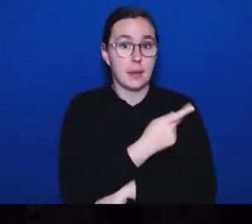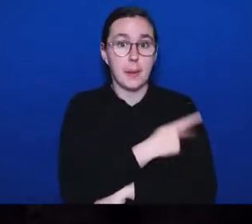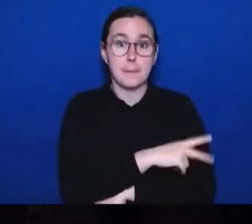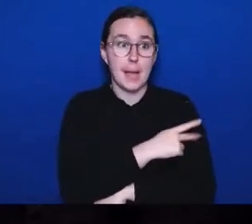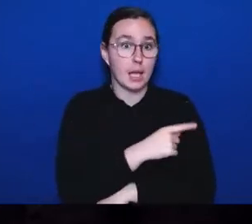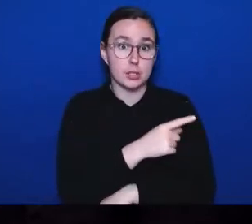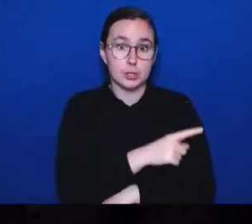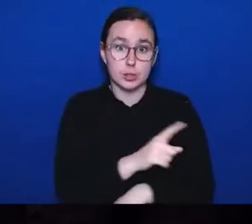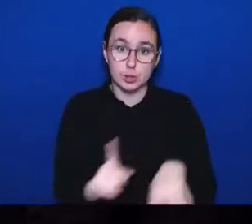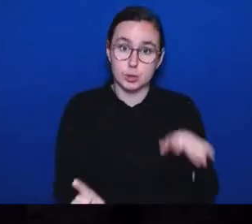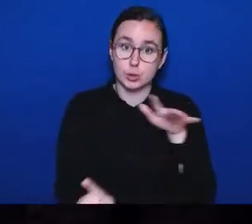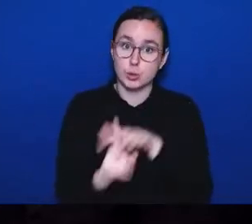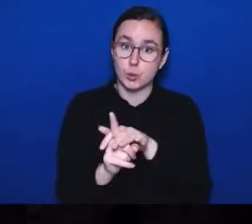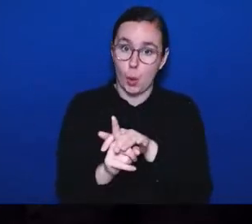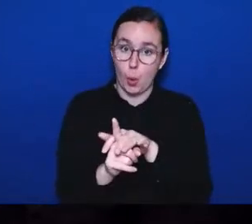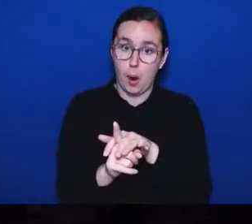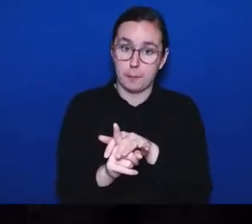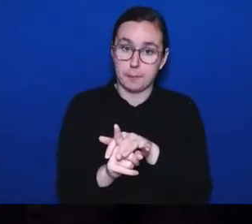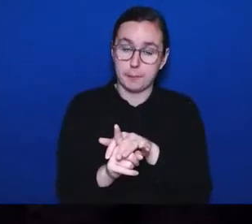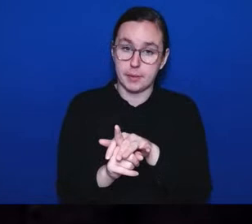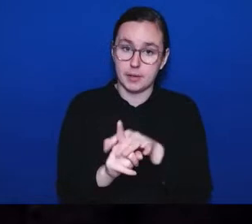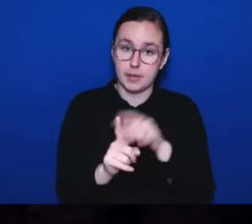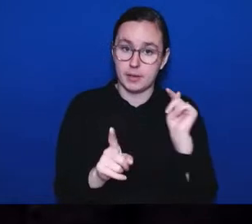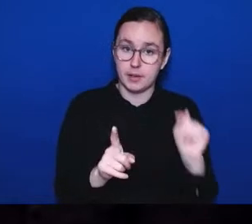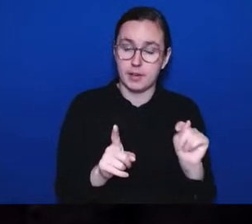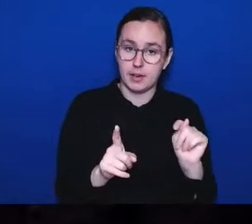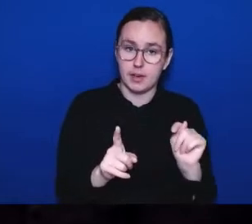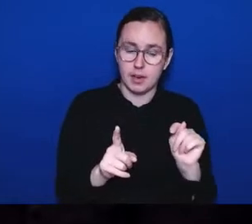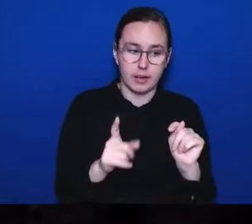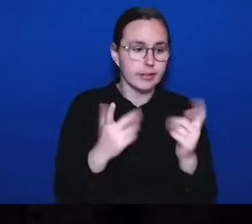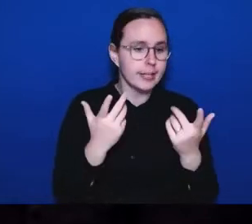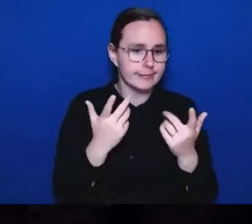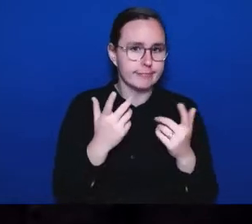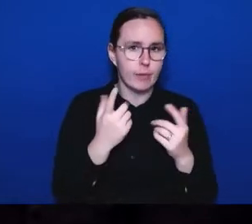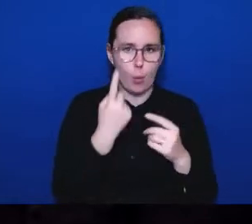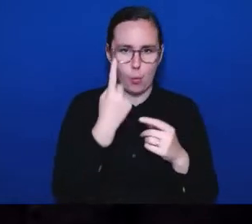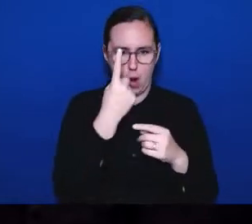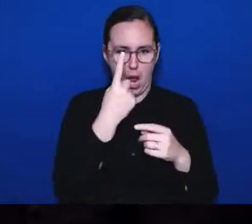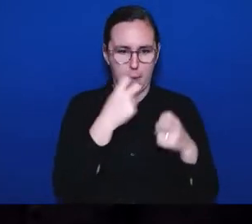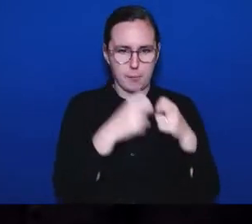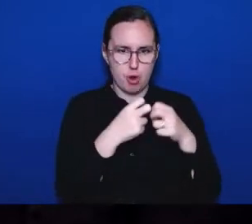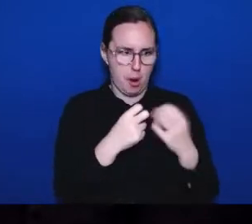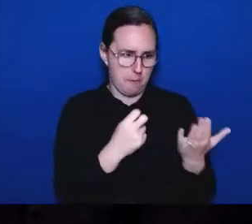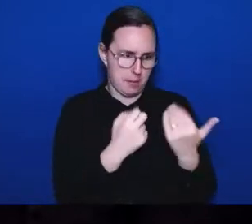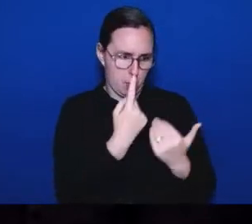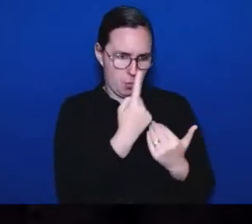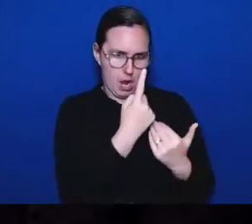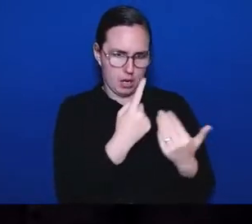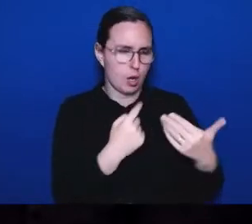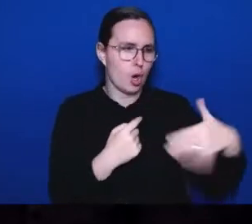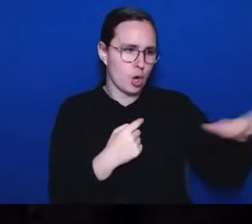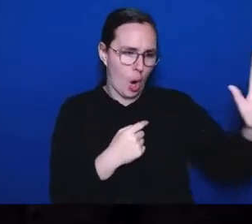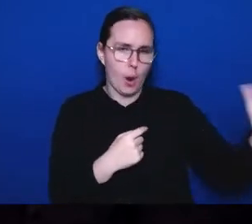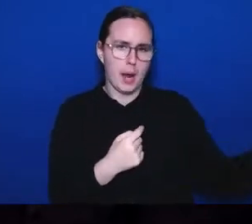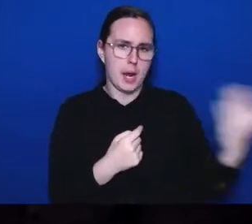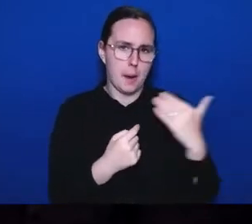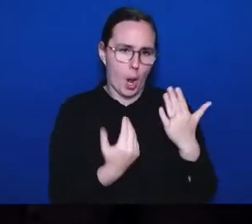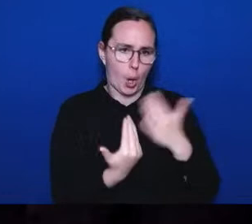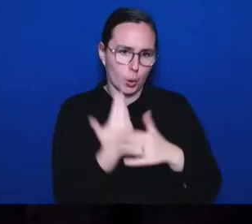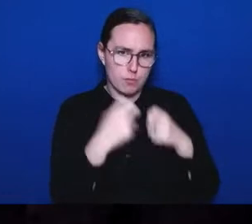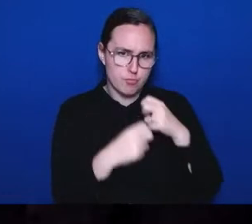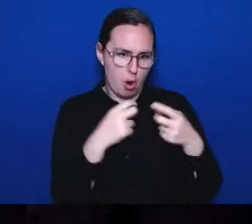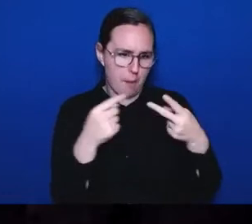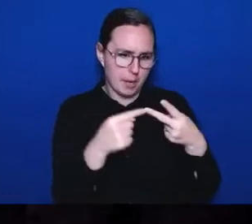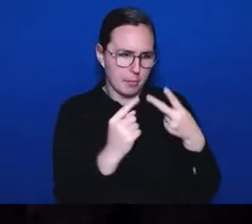this payment model will allow physicians to get back to doing doctoring and also be compensated for their administrative burdens and